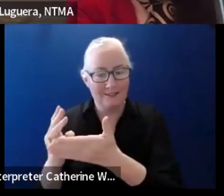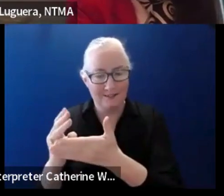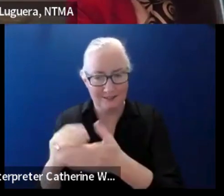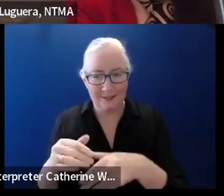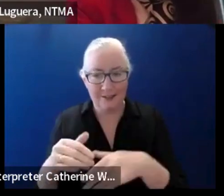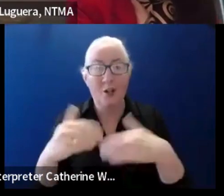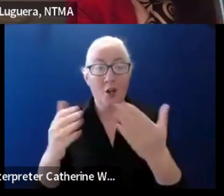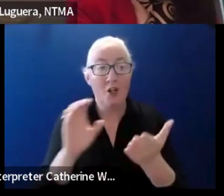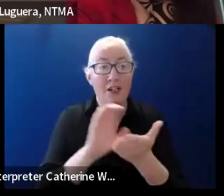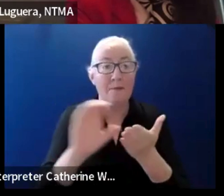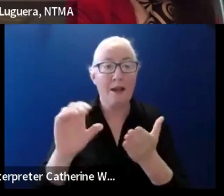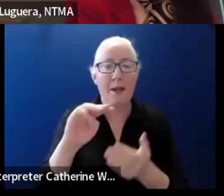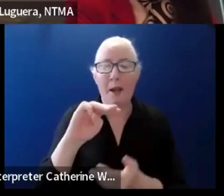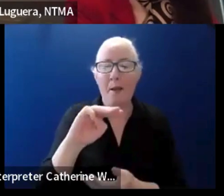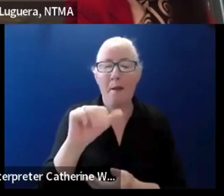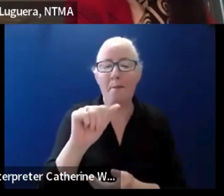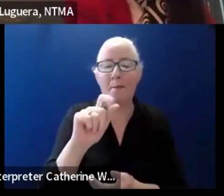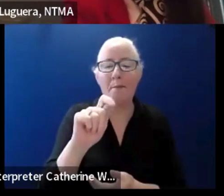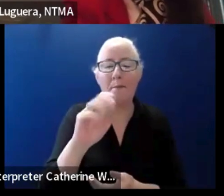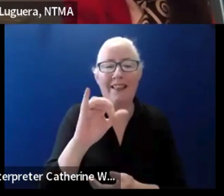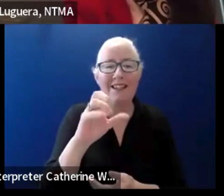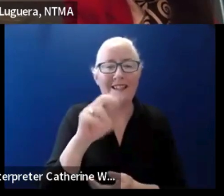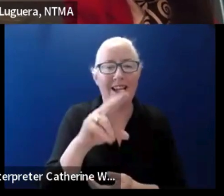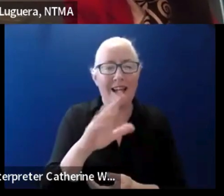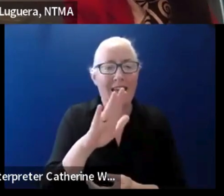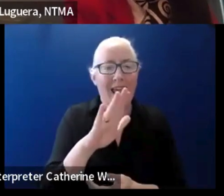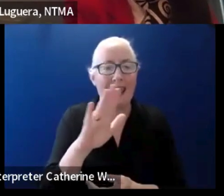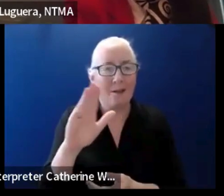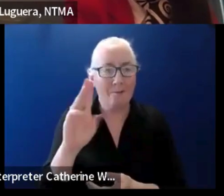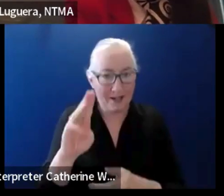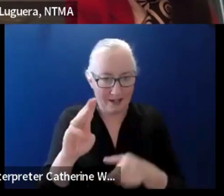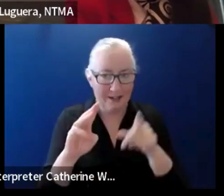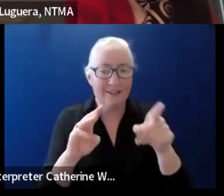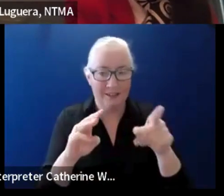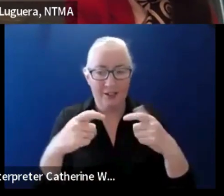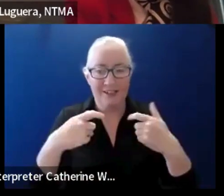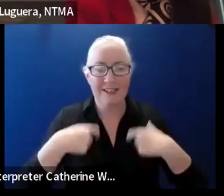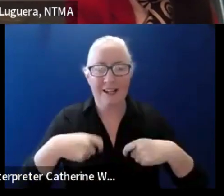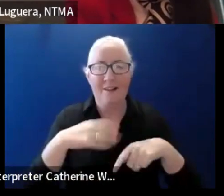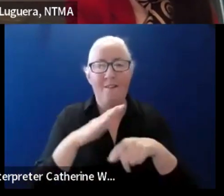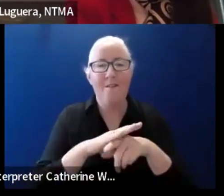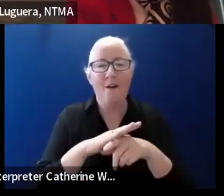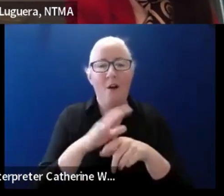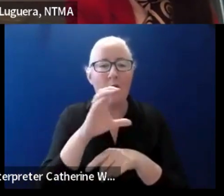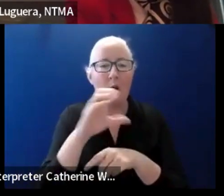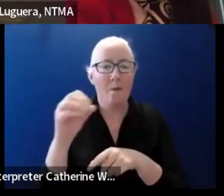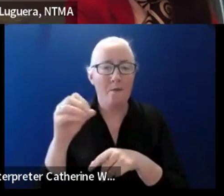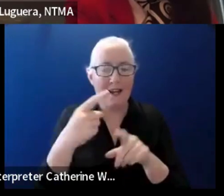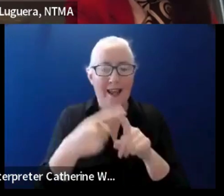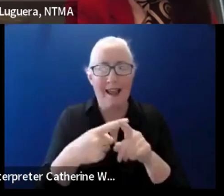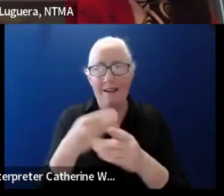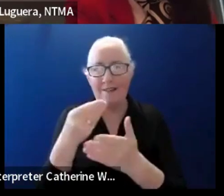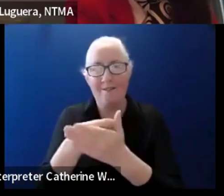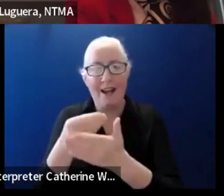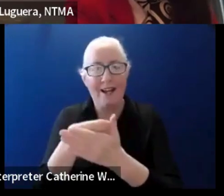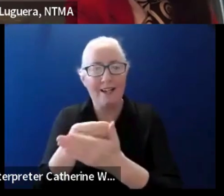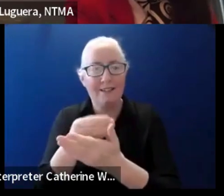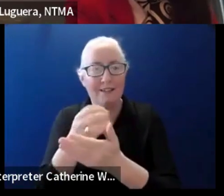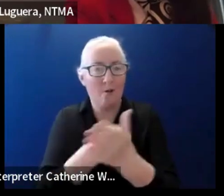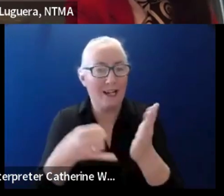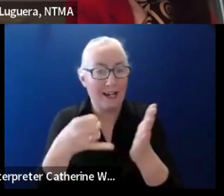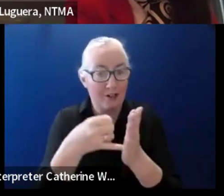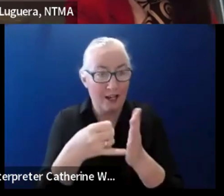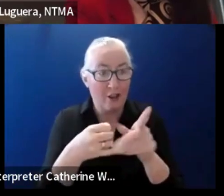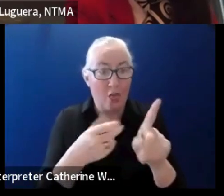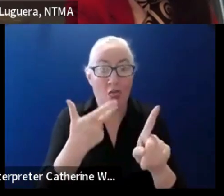Our sponsor, Matheson LLP, is a law firm of choice for internationally focused companies and financial institutions. This is